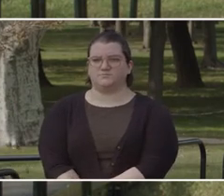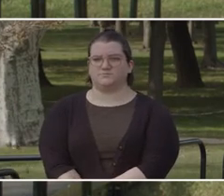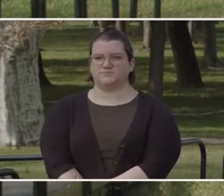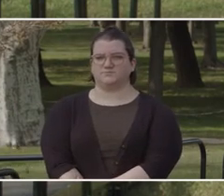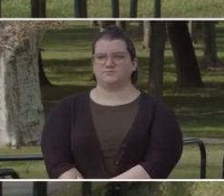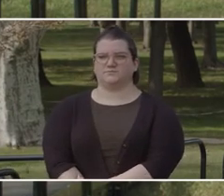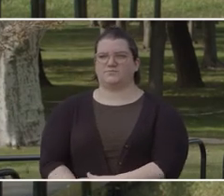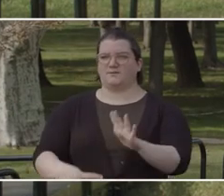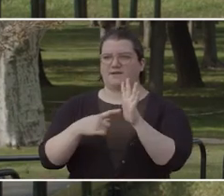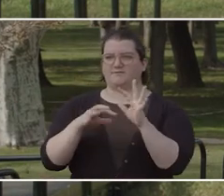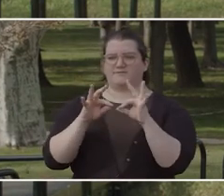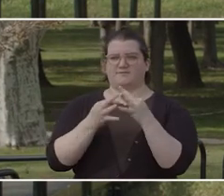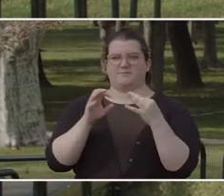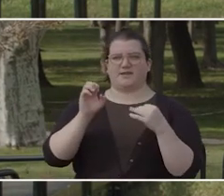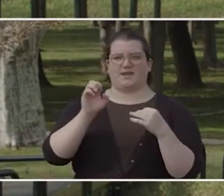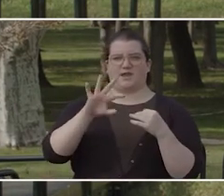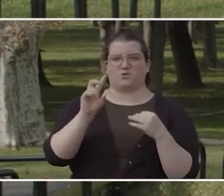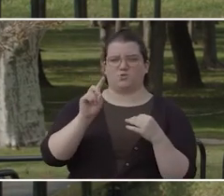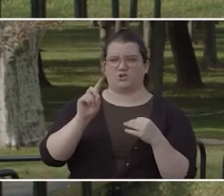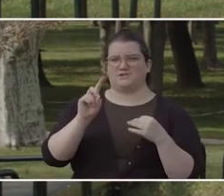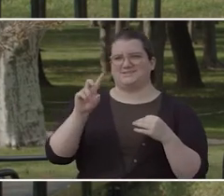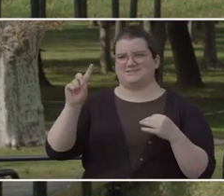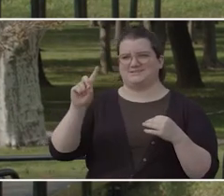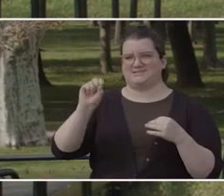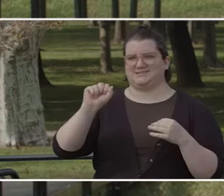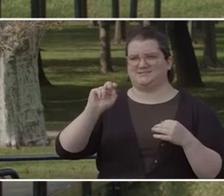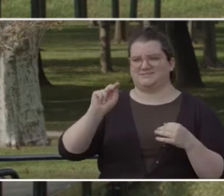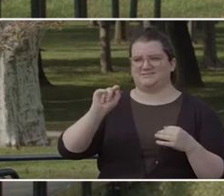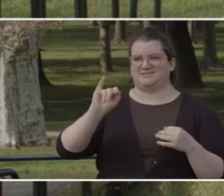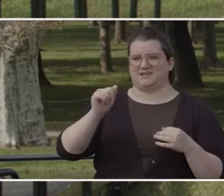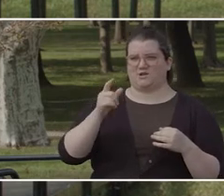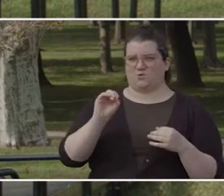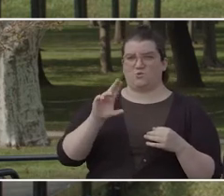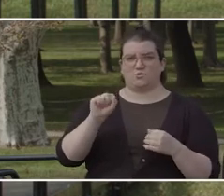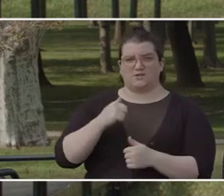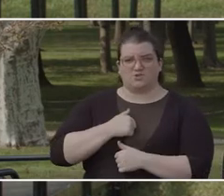On behalf of the family of Edward D. Santiago, U.S. Army,